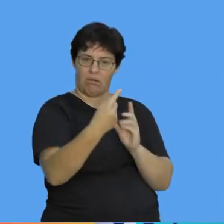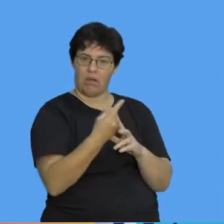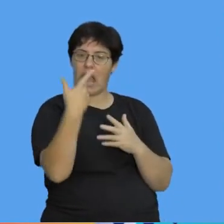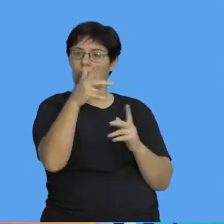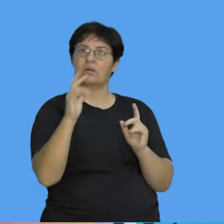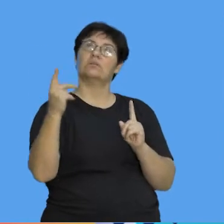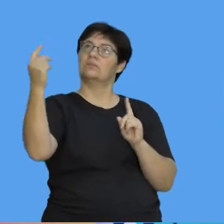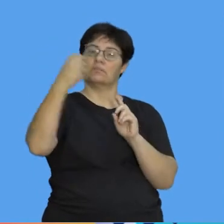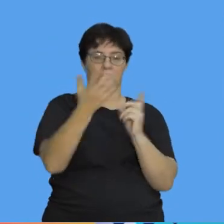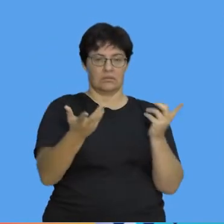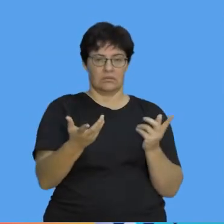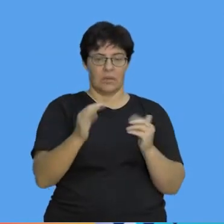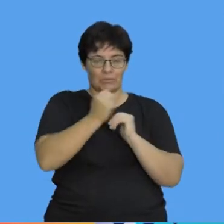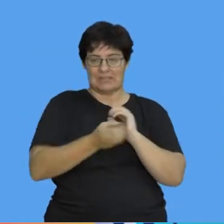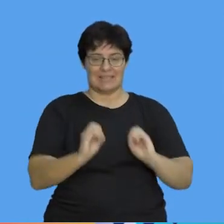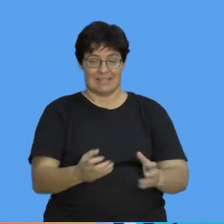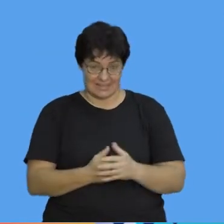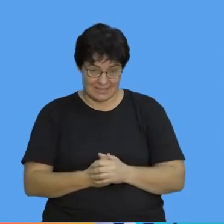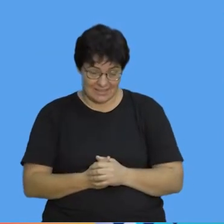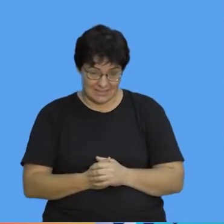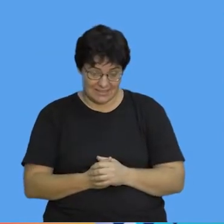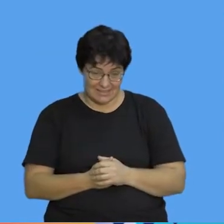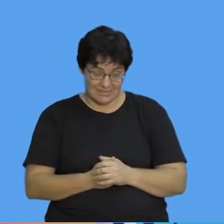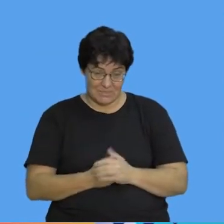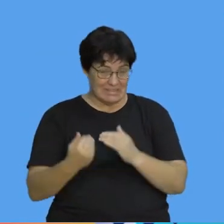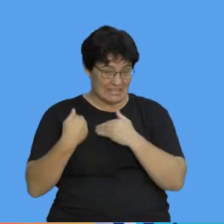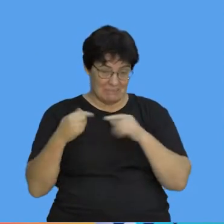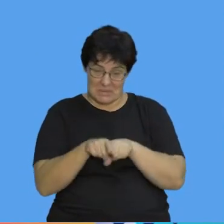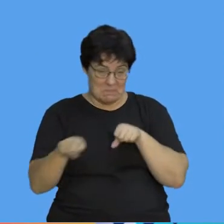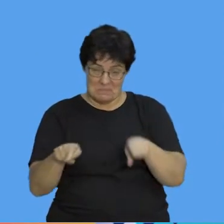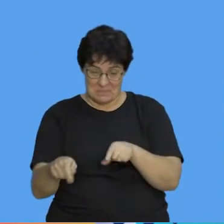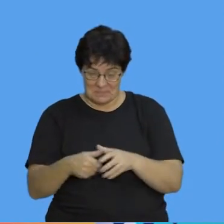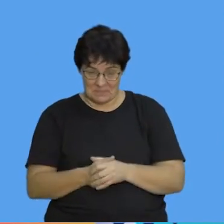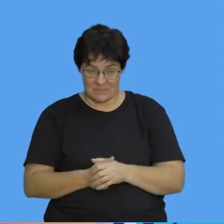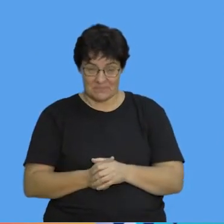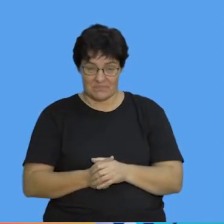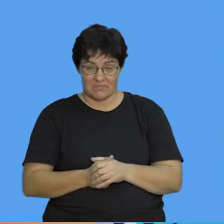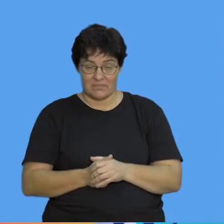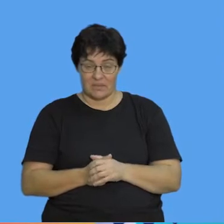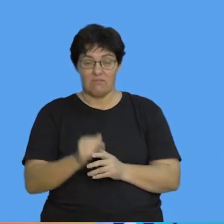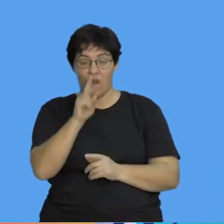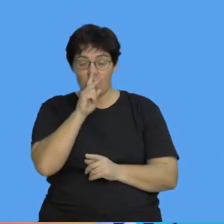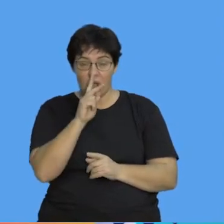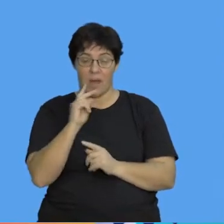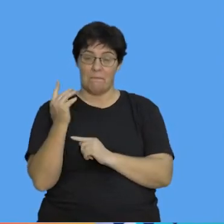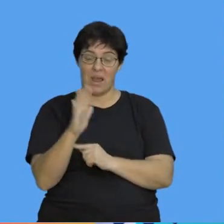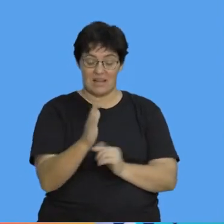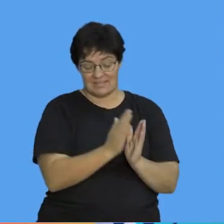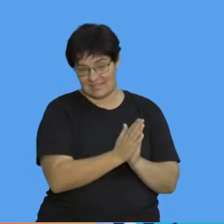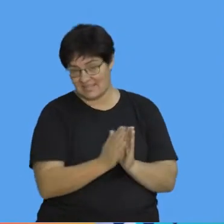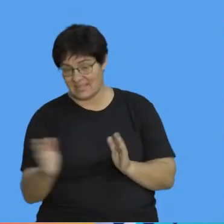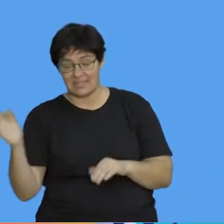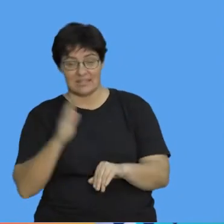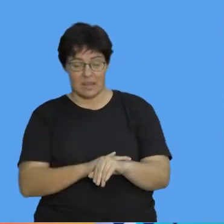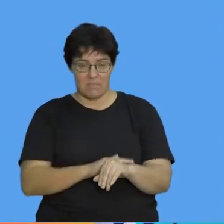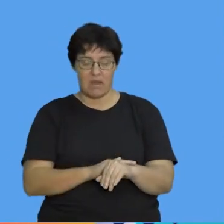naked seeds out on the cone that it might not be as safe. So what you're looking at, as we look at the plants